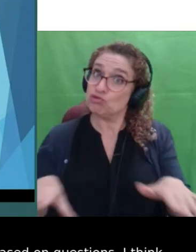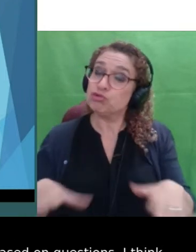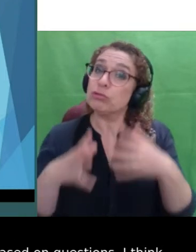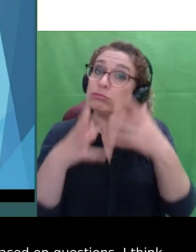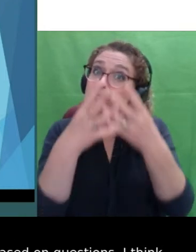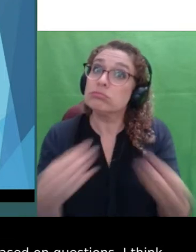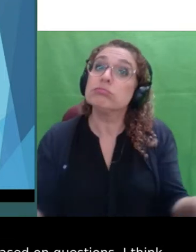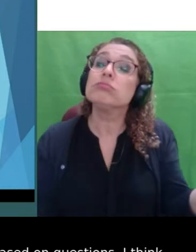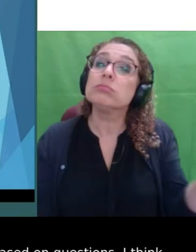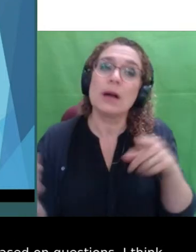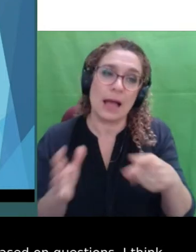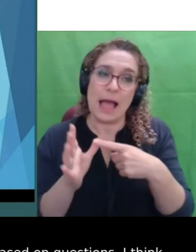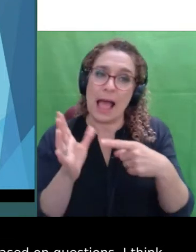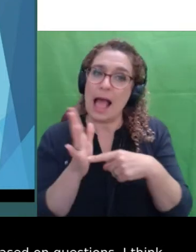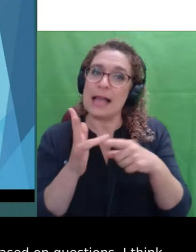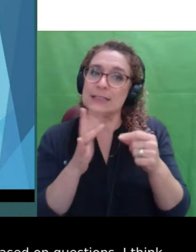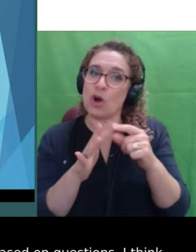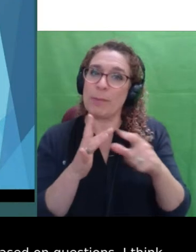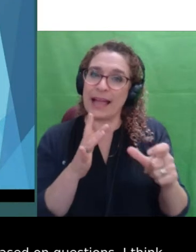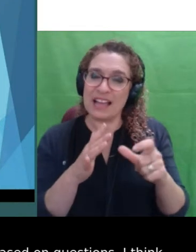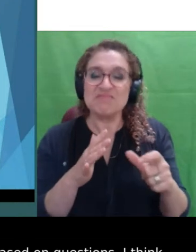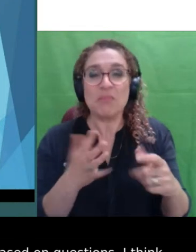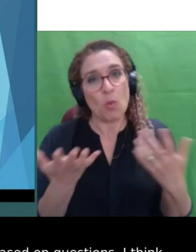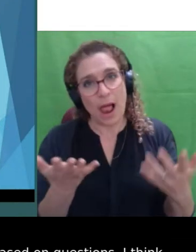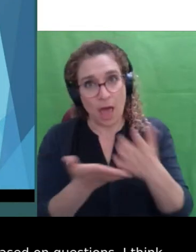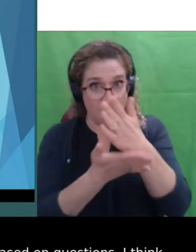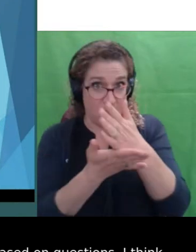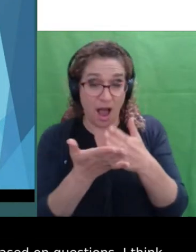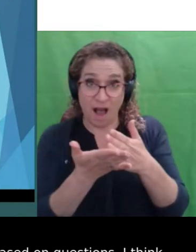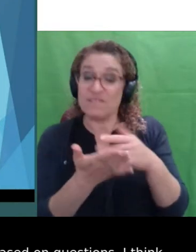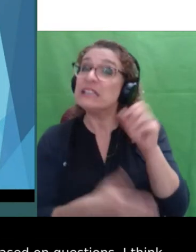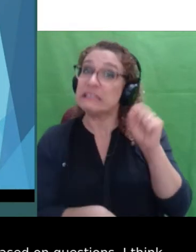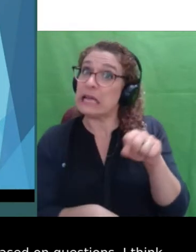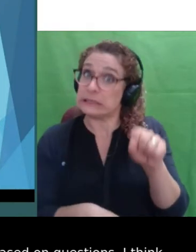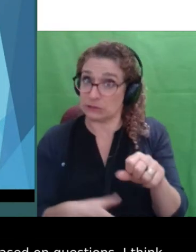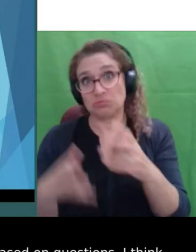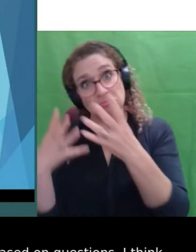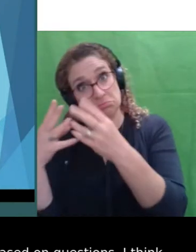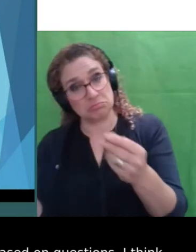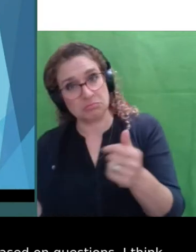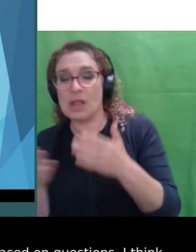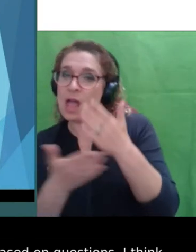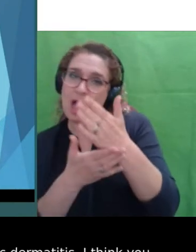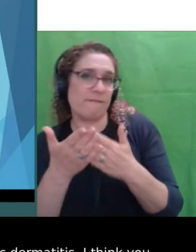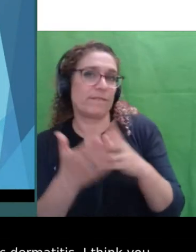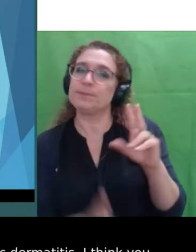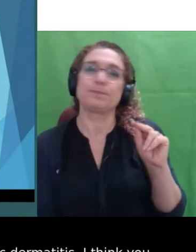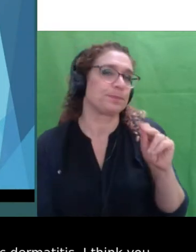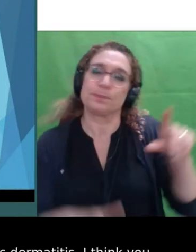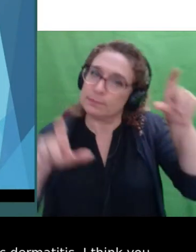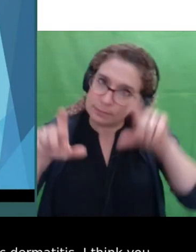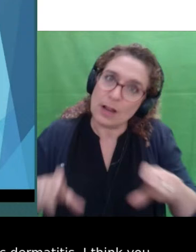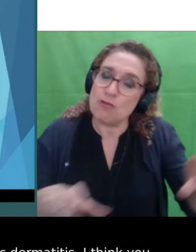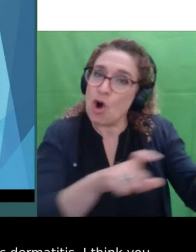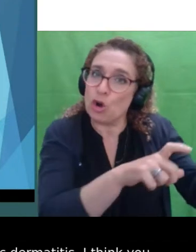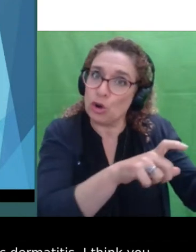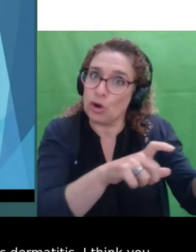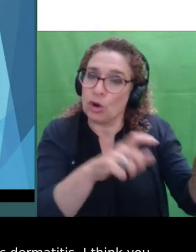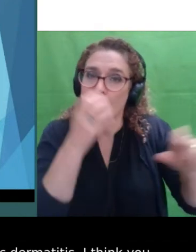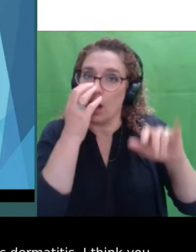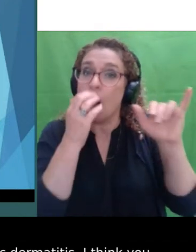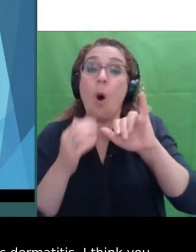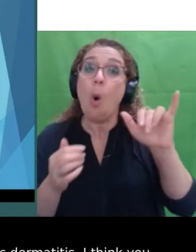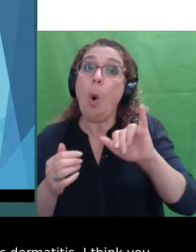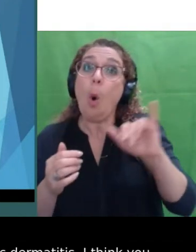know that 50 percent will never grow out but a lot of children will remember remit or become a bit better during